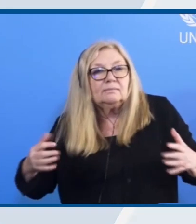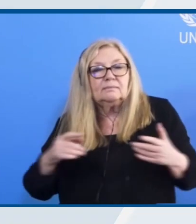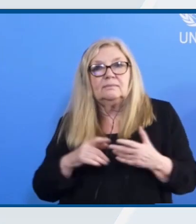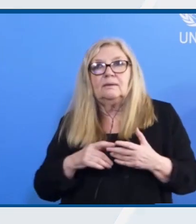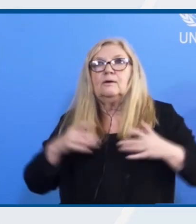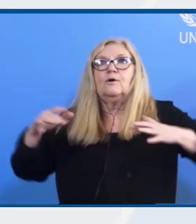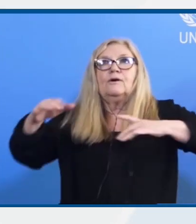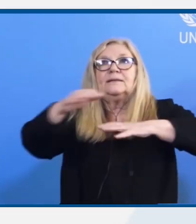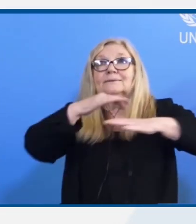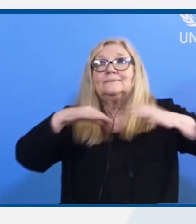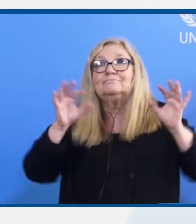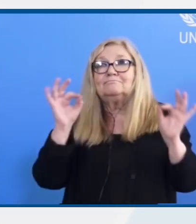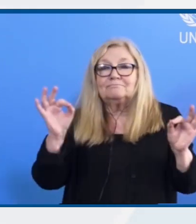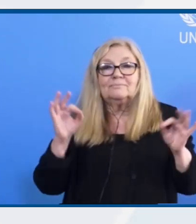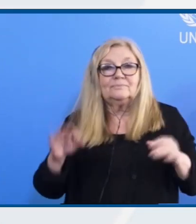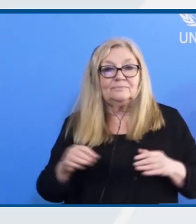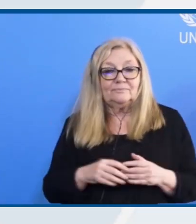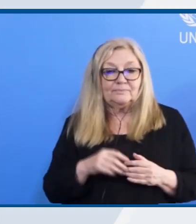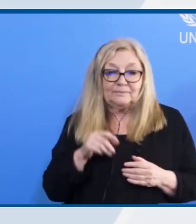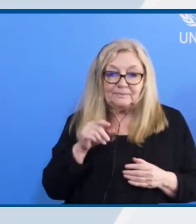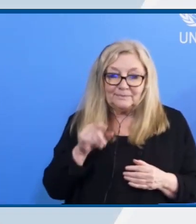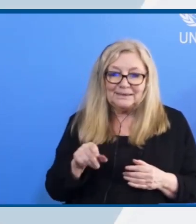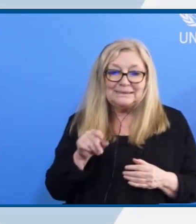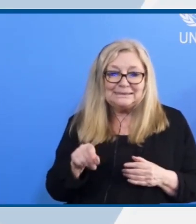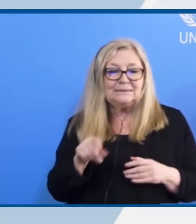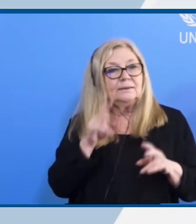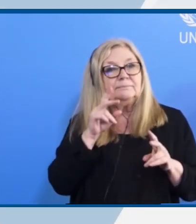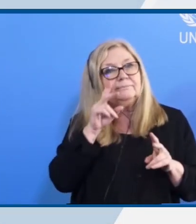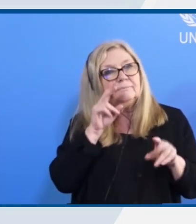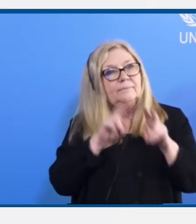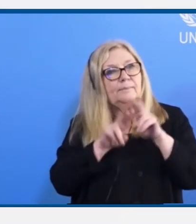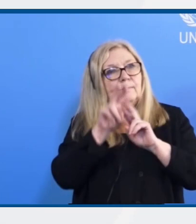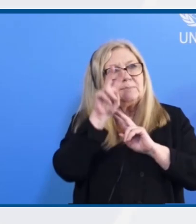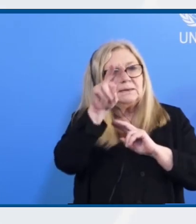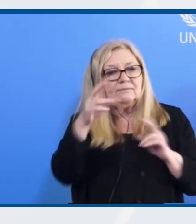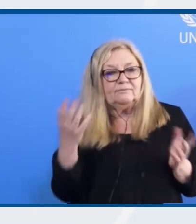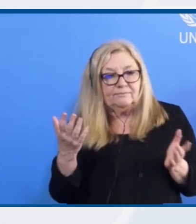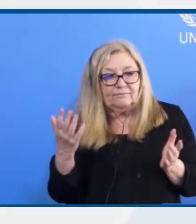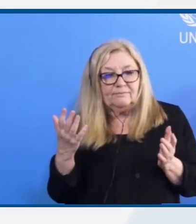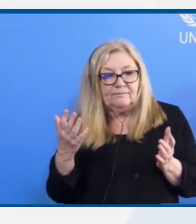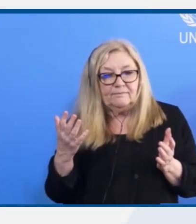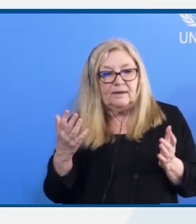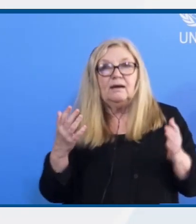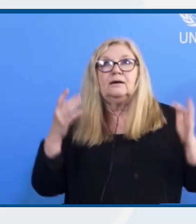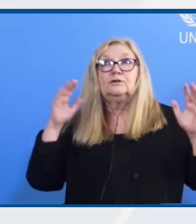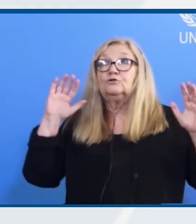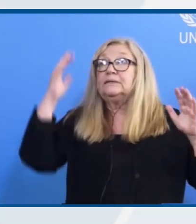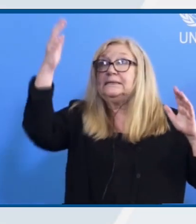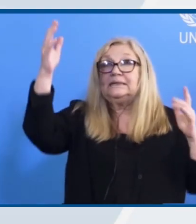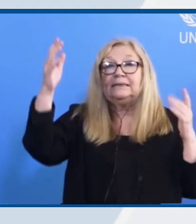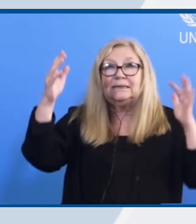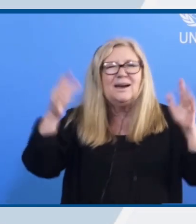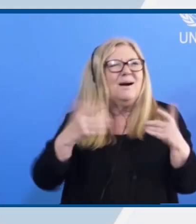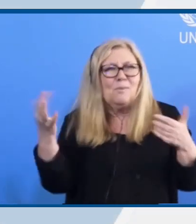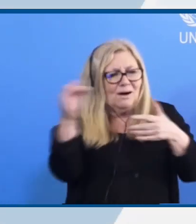green areas, etc., have both a mitigation perspective in terms of, acting as a carbon sink and the heat island effect and